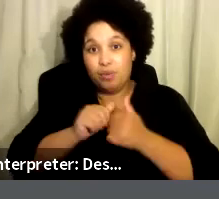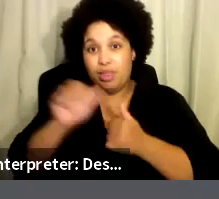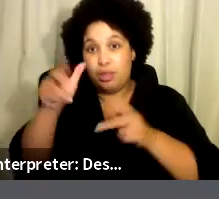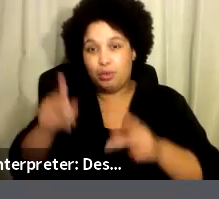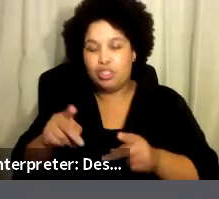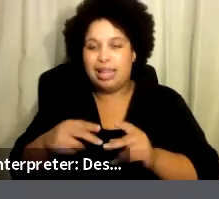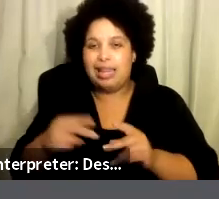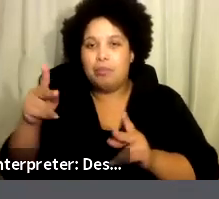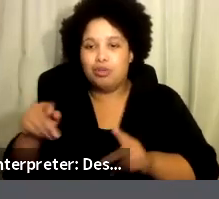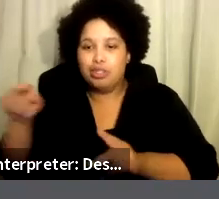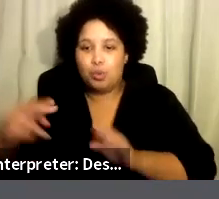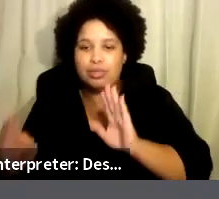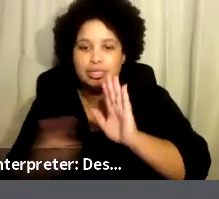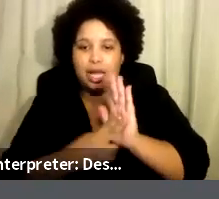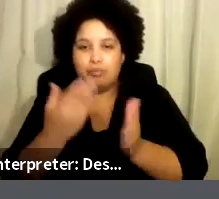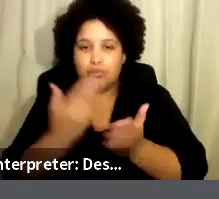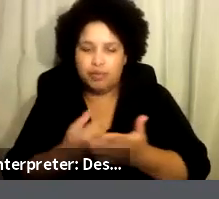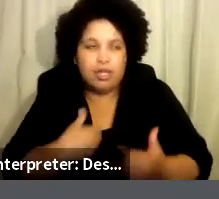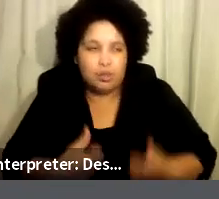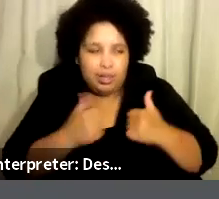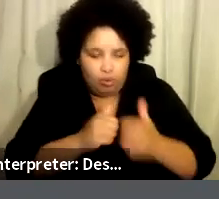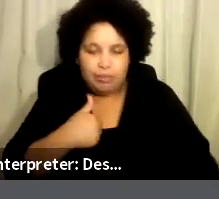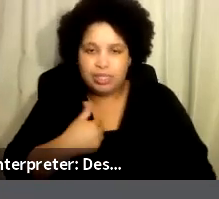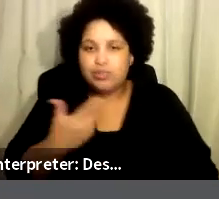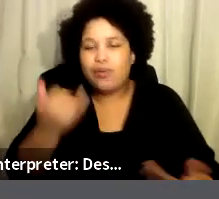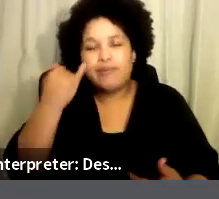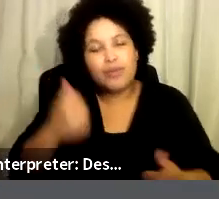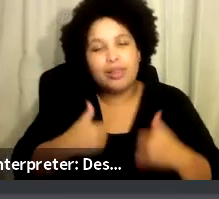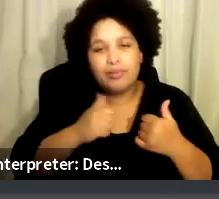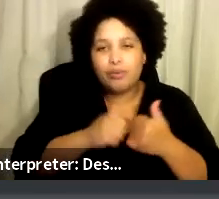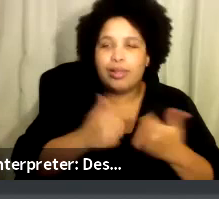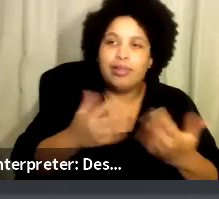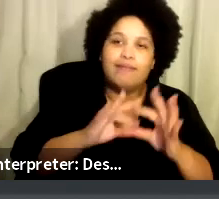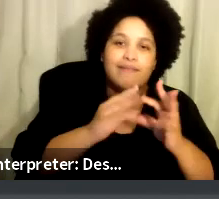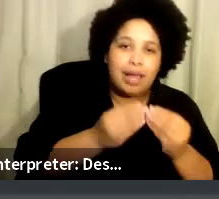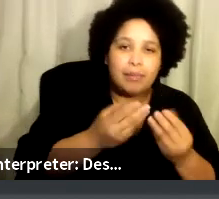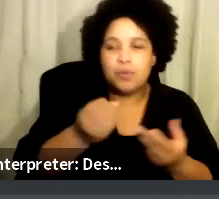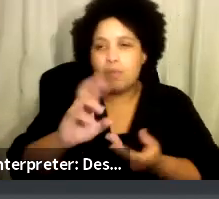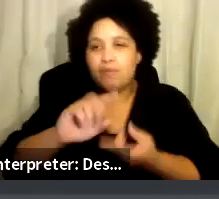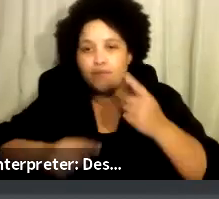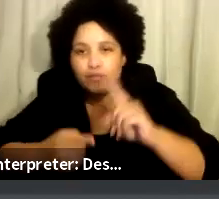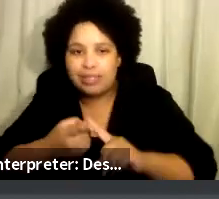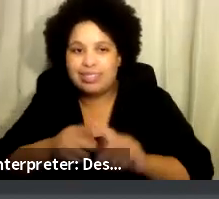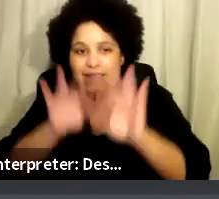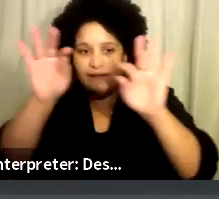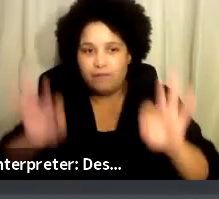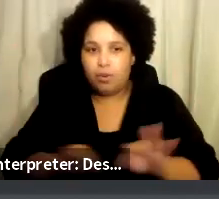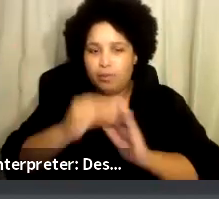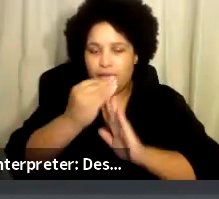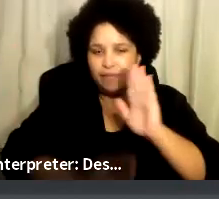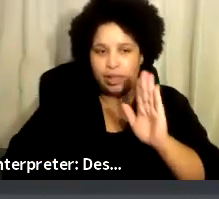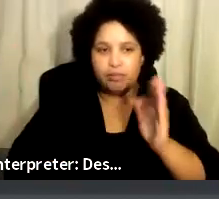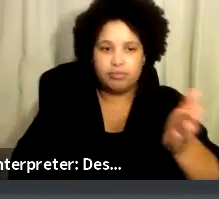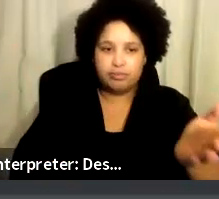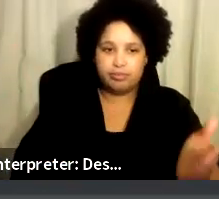So if you're, staying with relatives or friends, that's going to be the form that you fill out to indicate